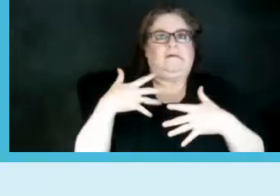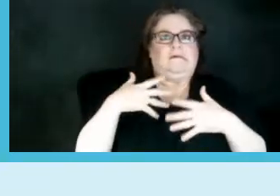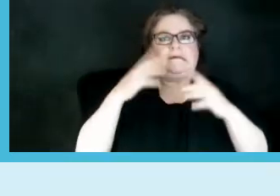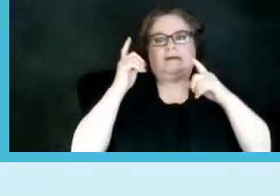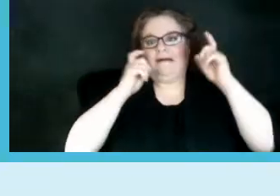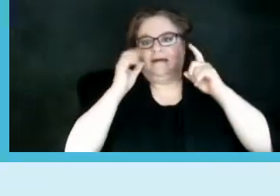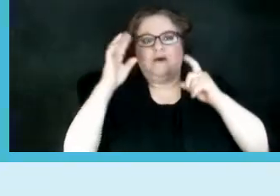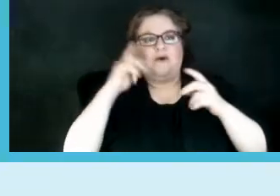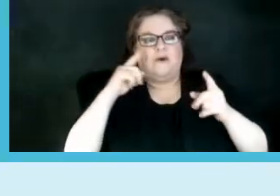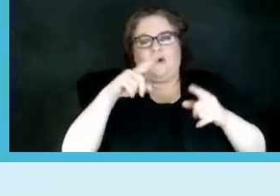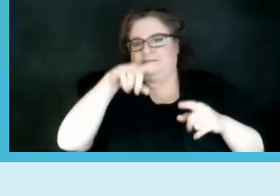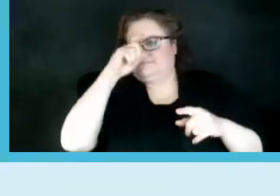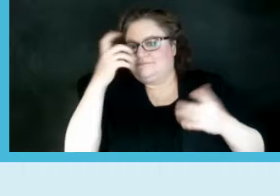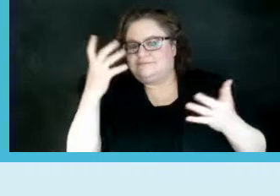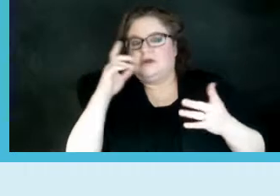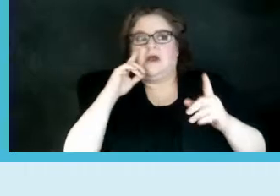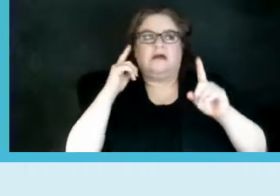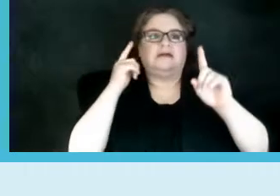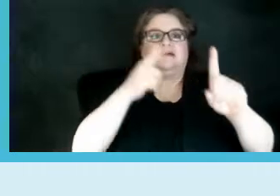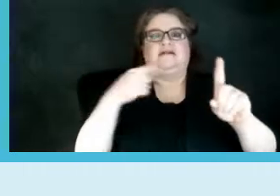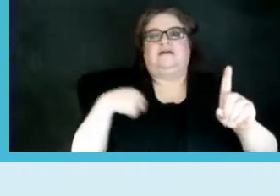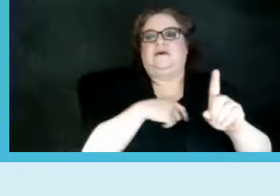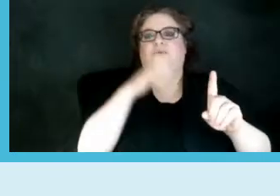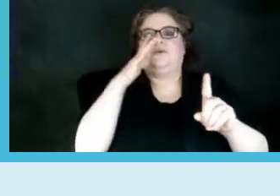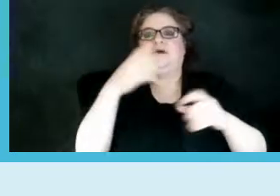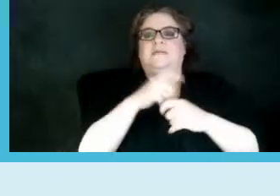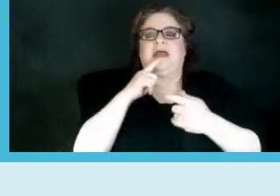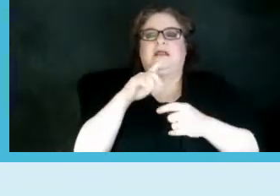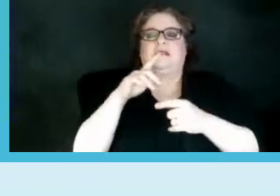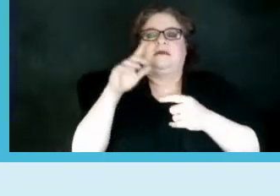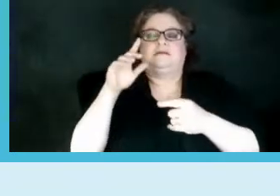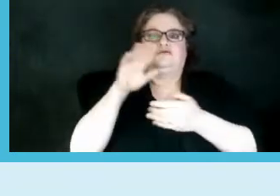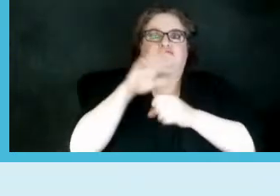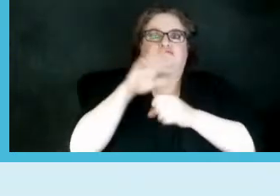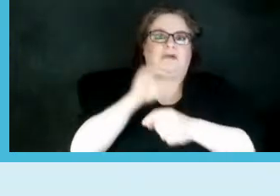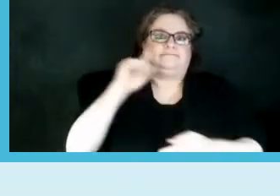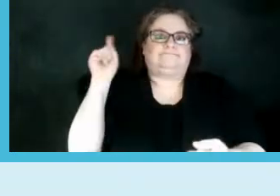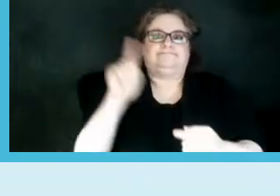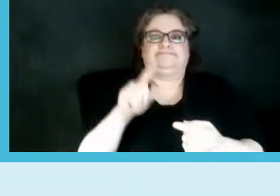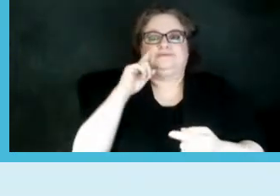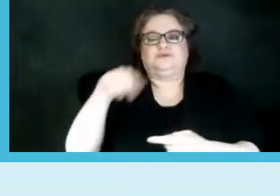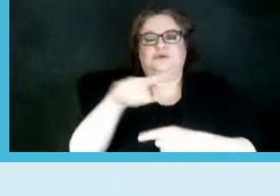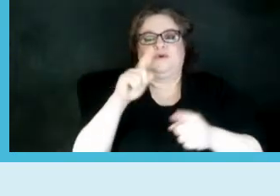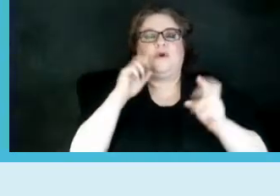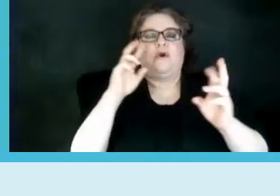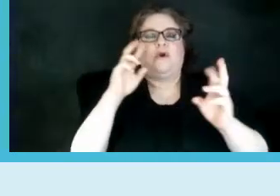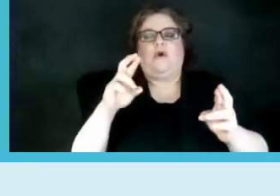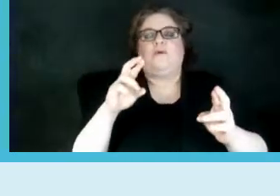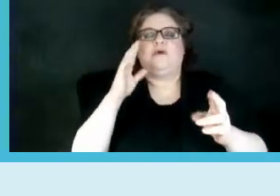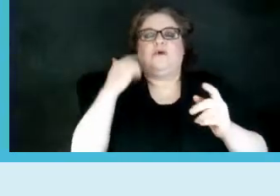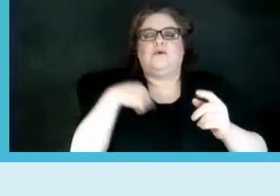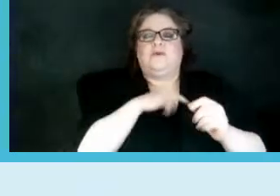questioning face, it is our hope that we will make this less stressful for you. It is our hope that you can get your questions